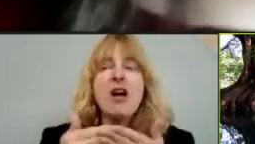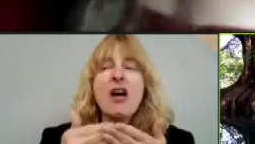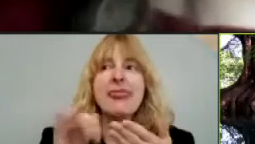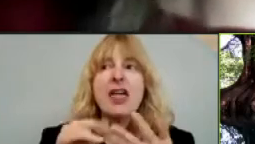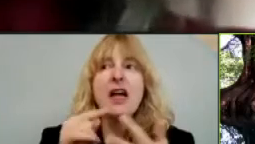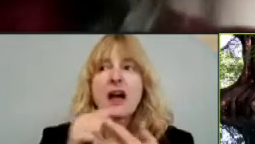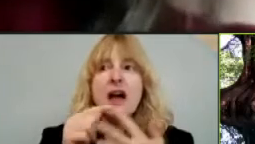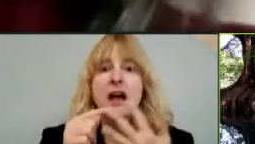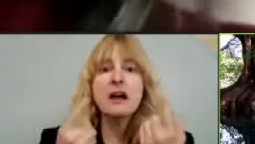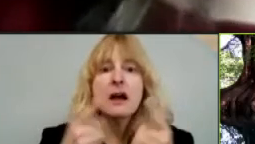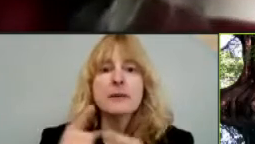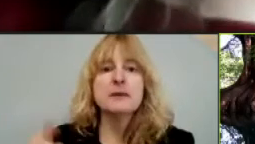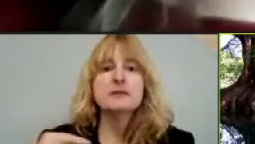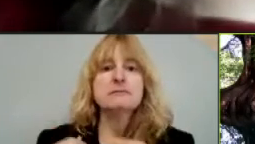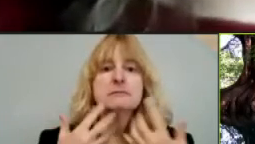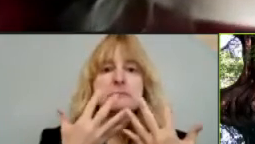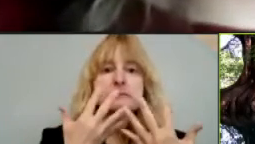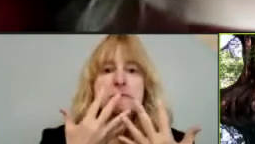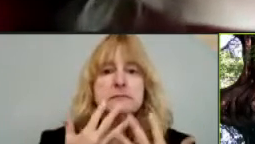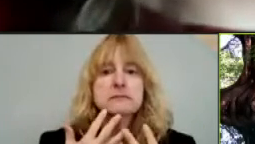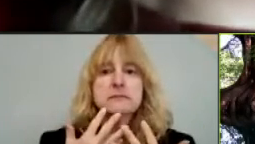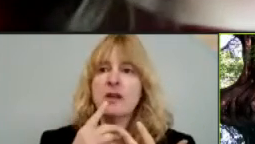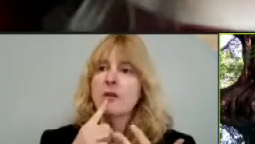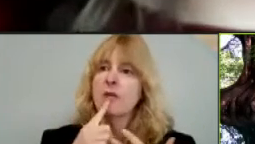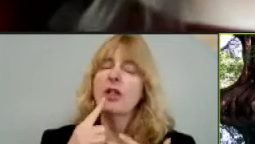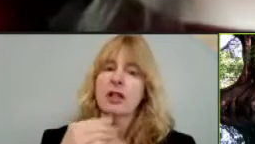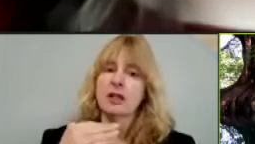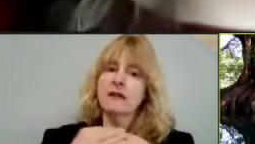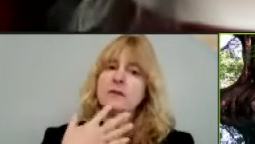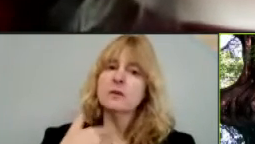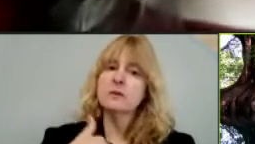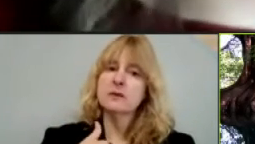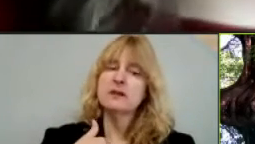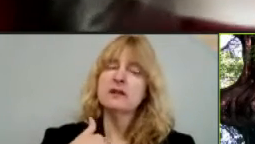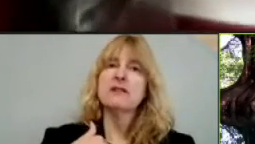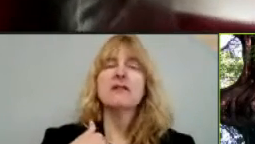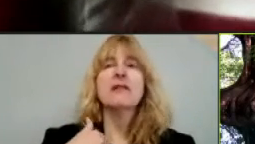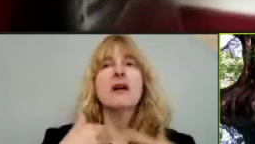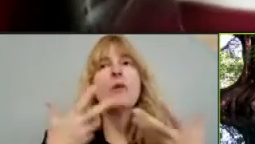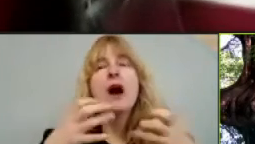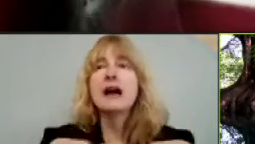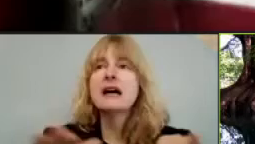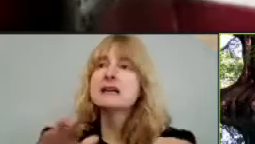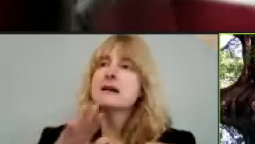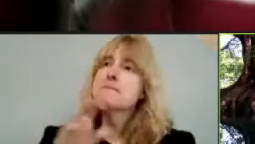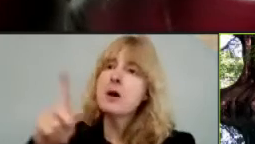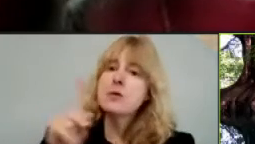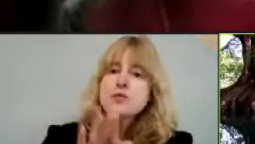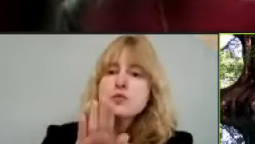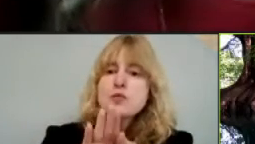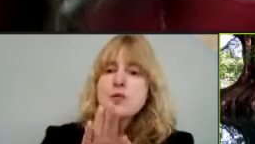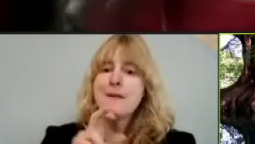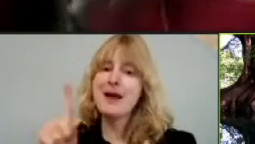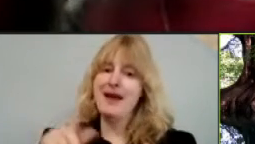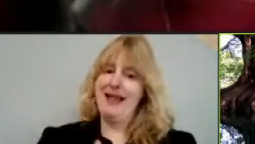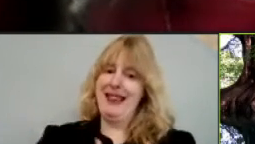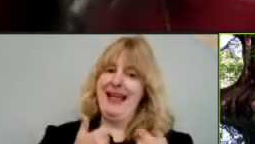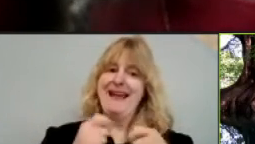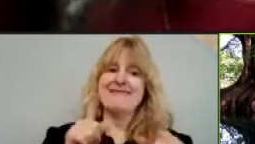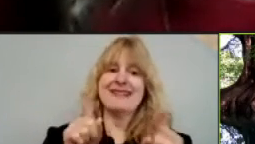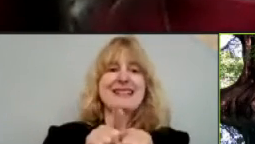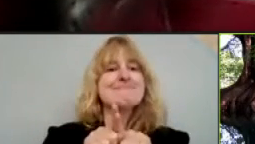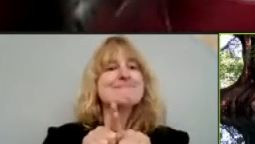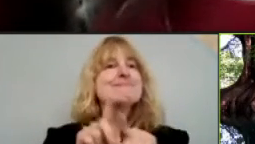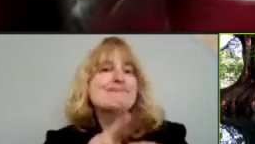been longing for the day for my kids to be able to return back to school and return back to life as usual. But quite frankly,